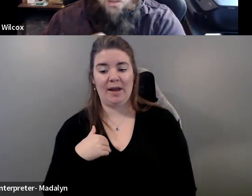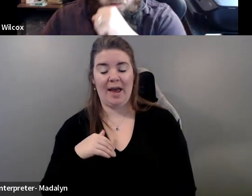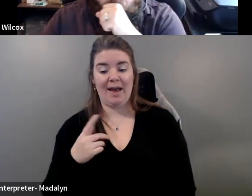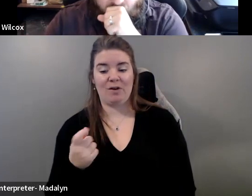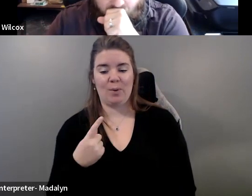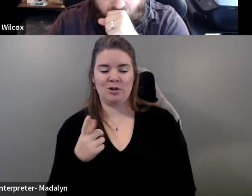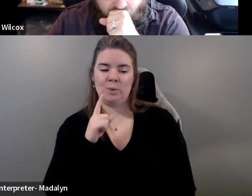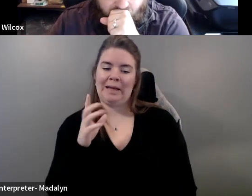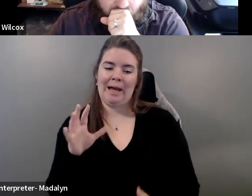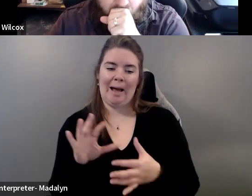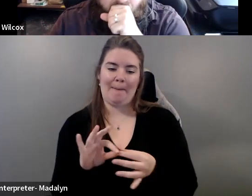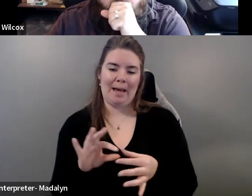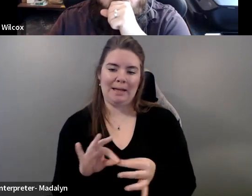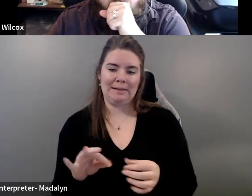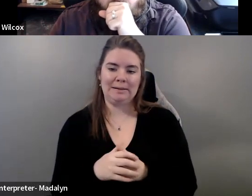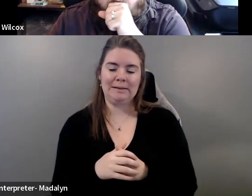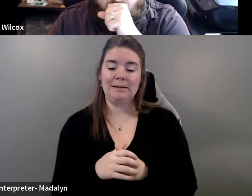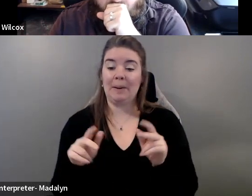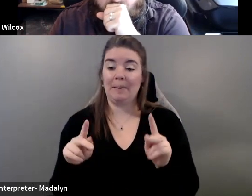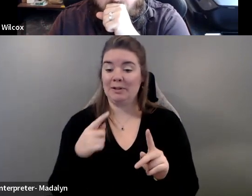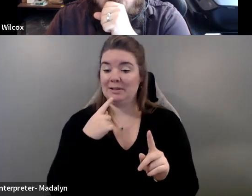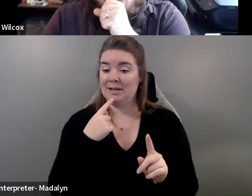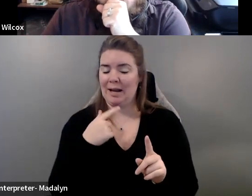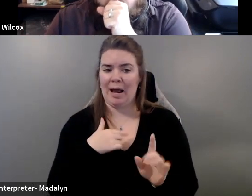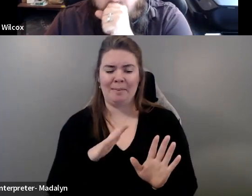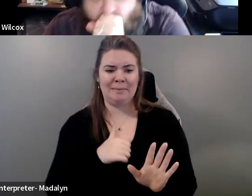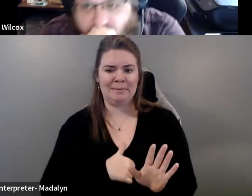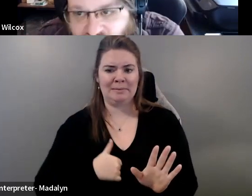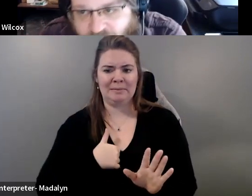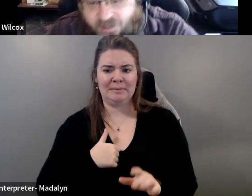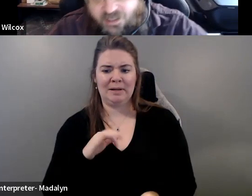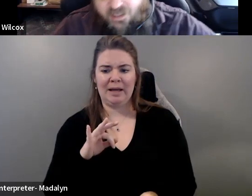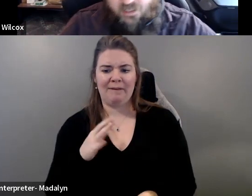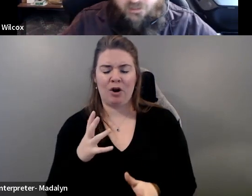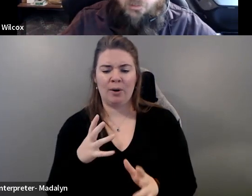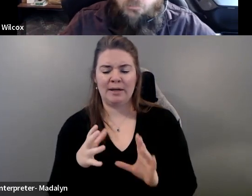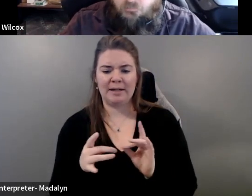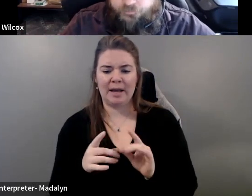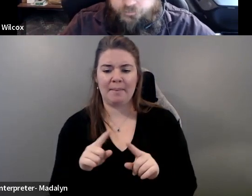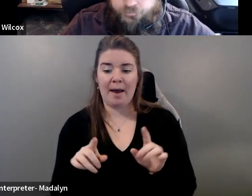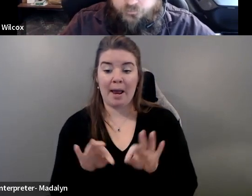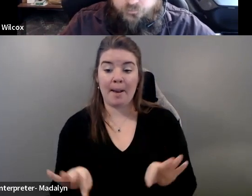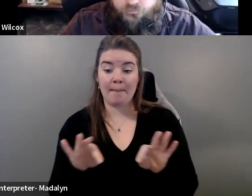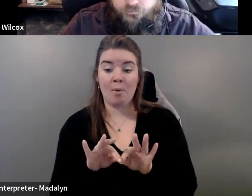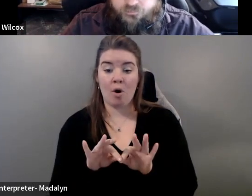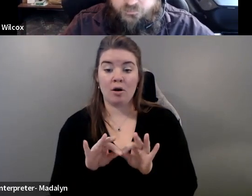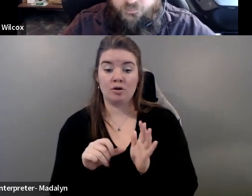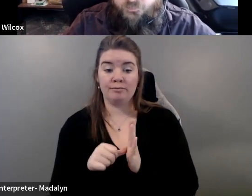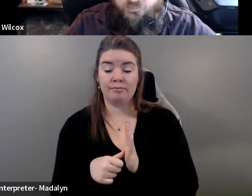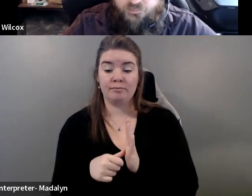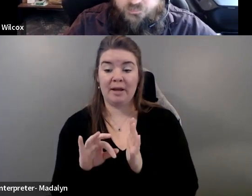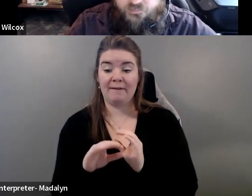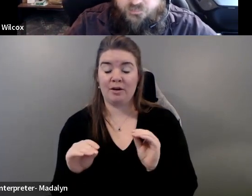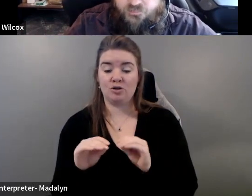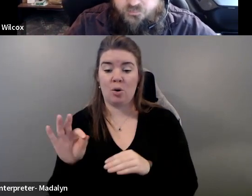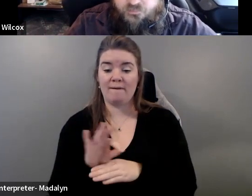I guess. So the person said, I apologize if this was said, but it's important to note that if there isn't a functioning SILC,